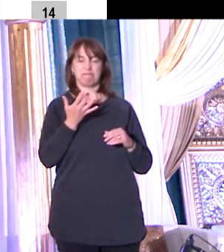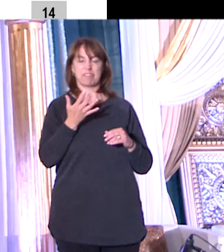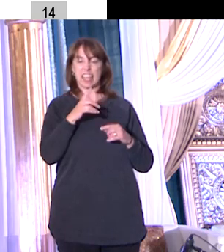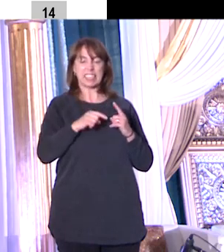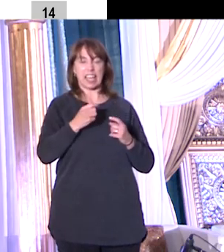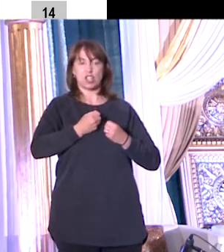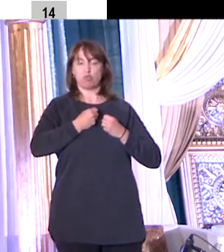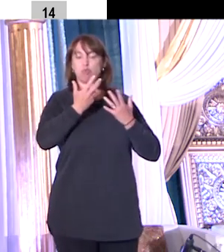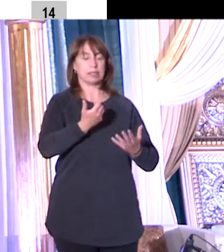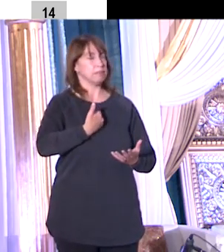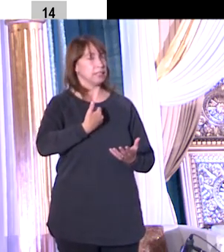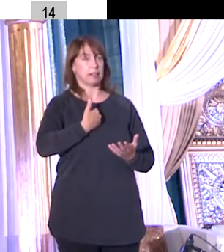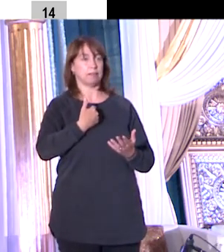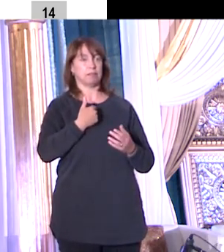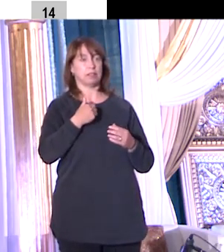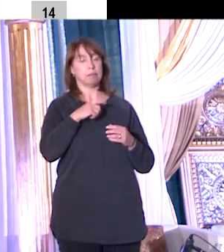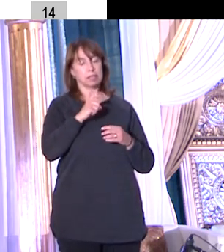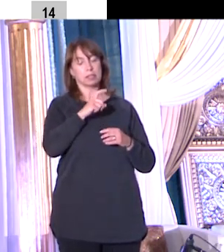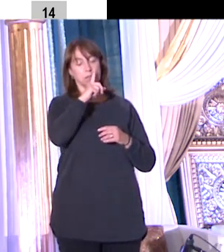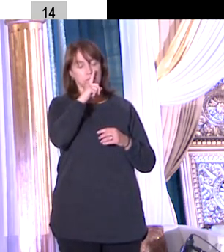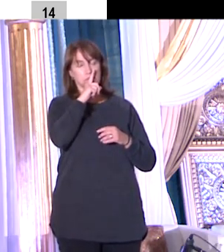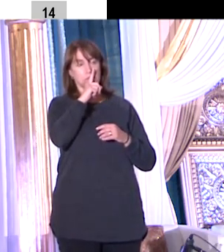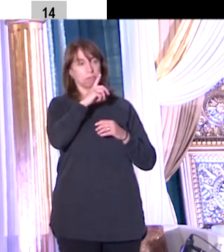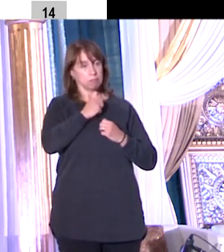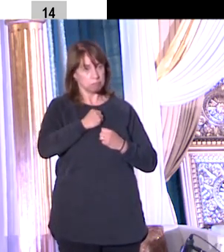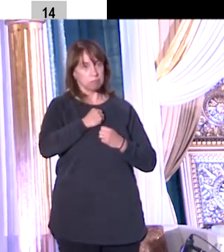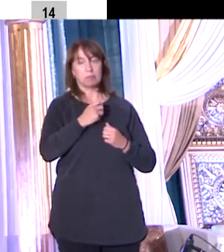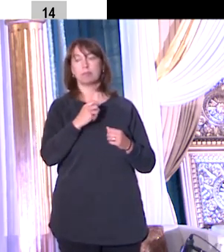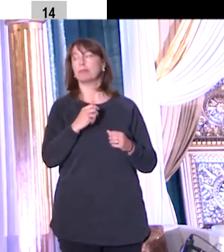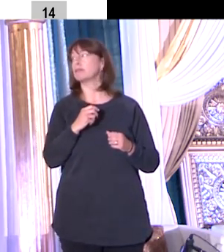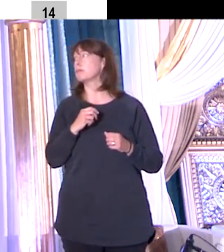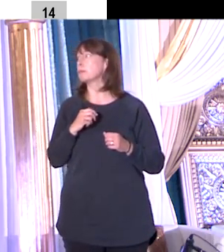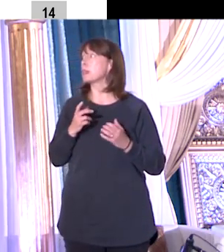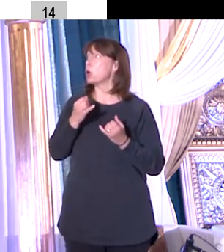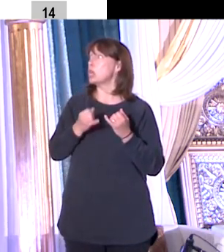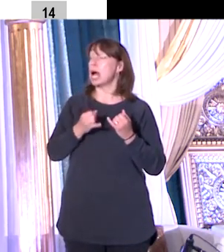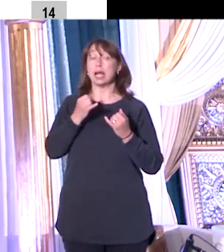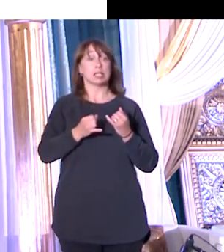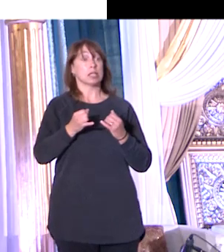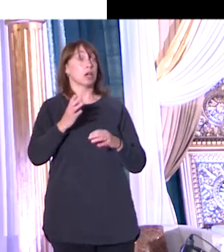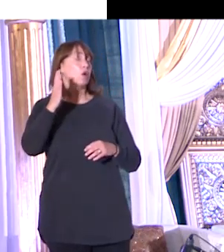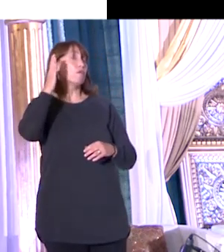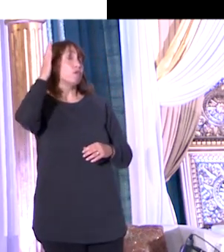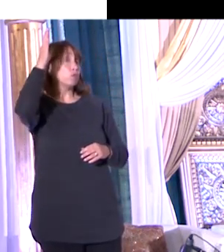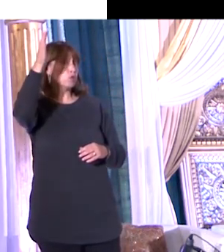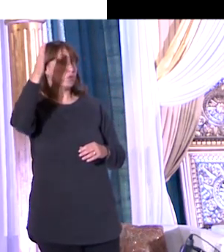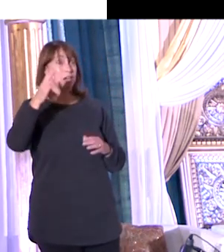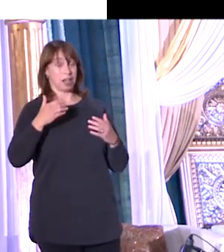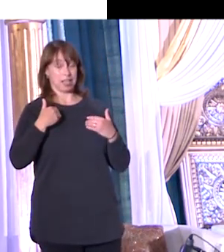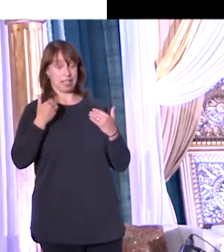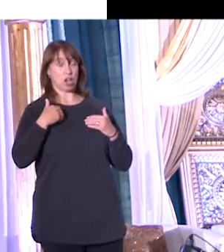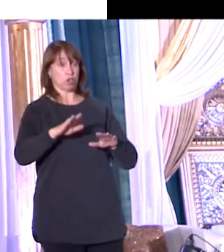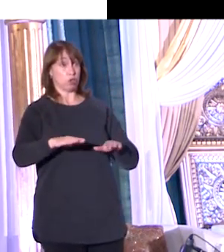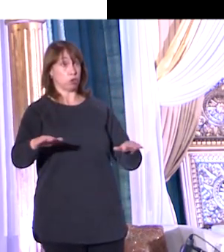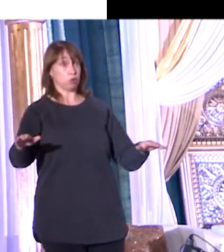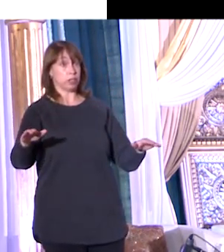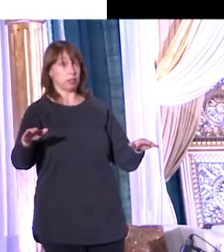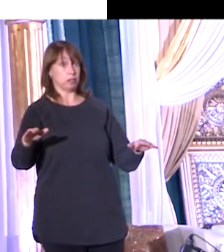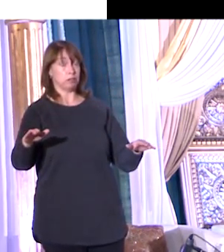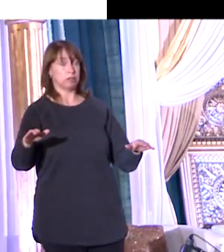And then finally, what about the future? What about the treatment of the next generation of Muslims? Will they face